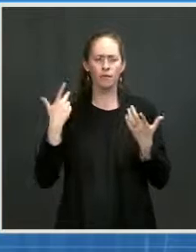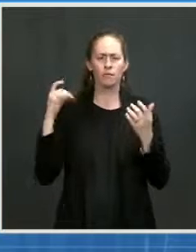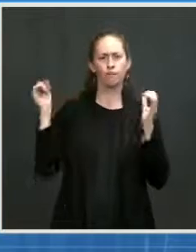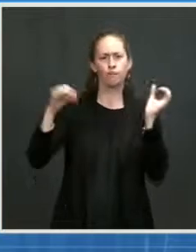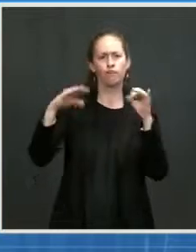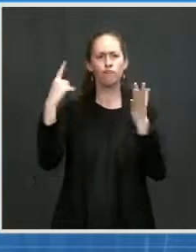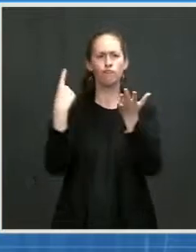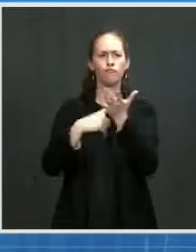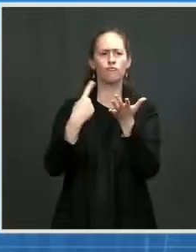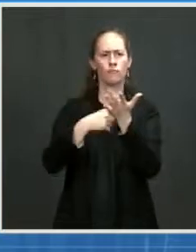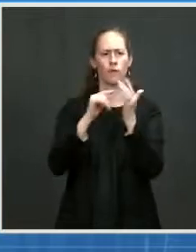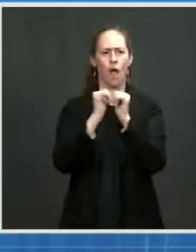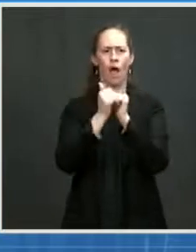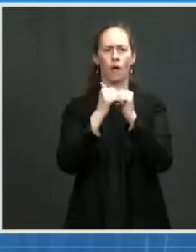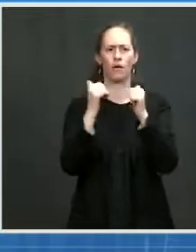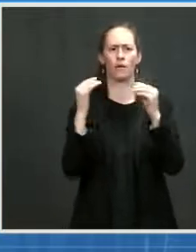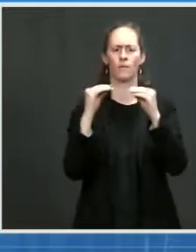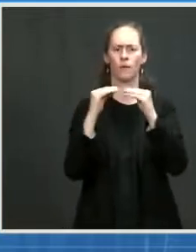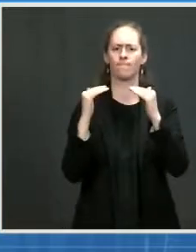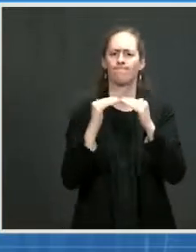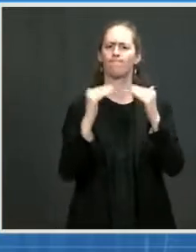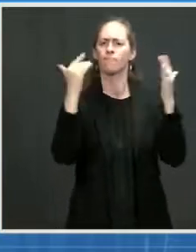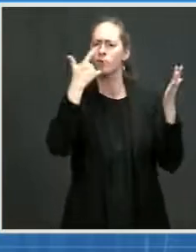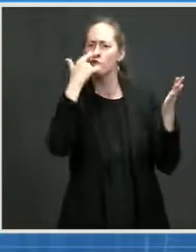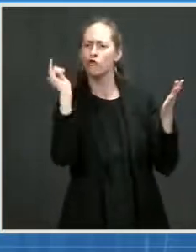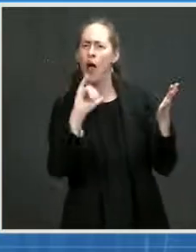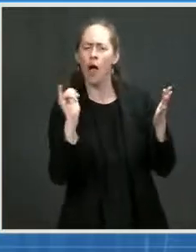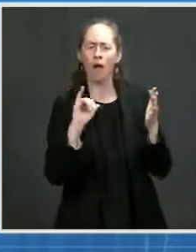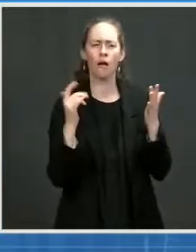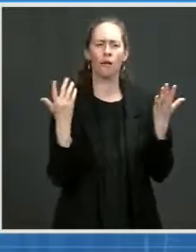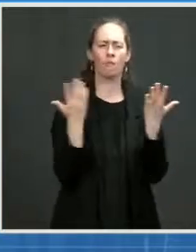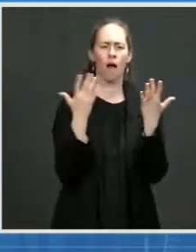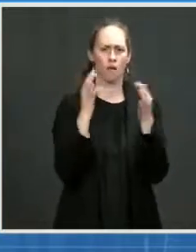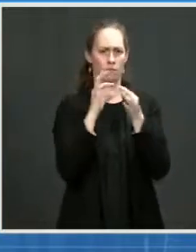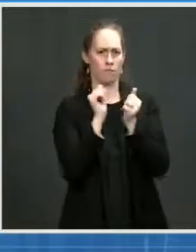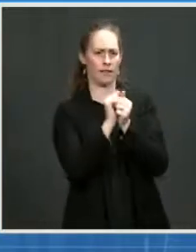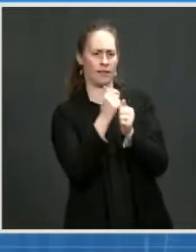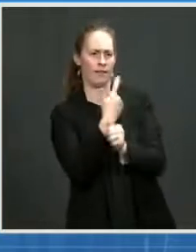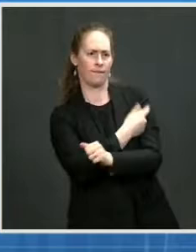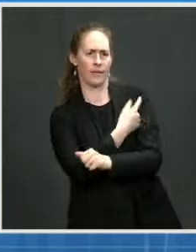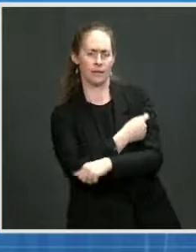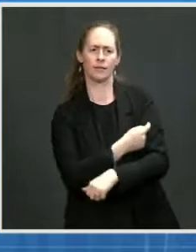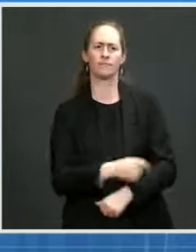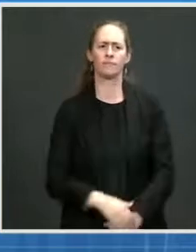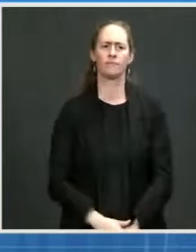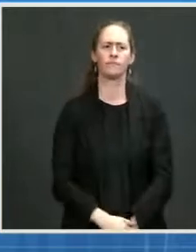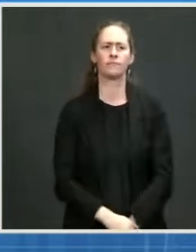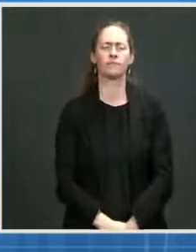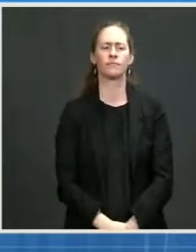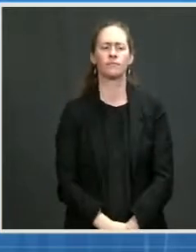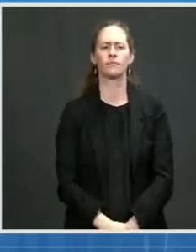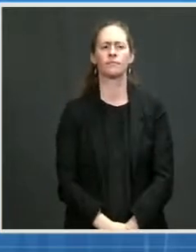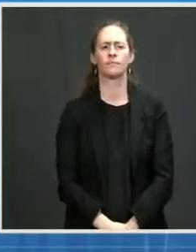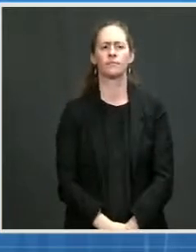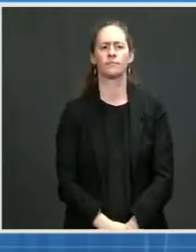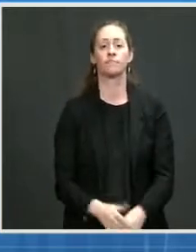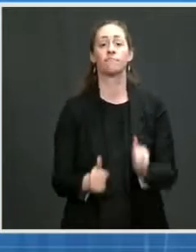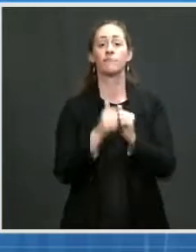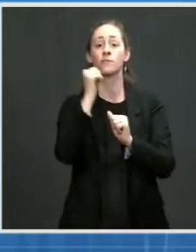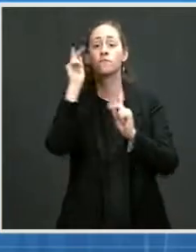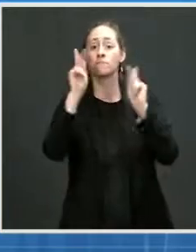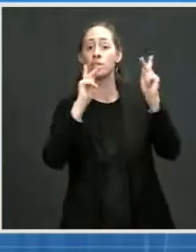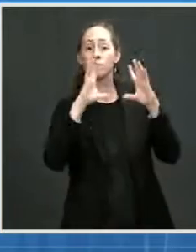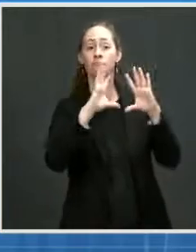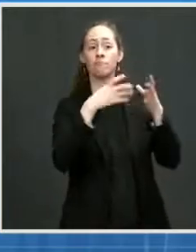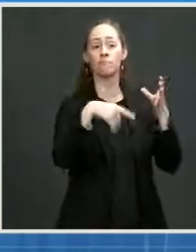federal vaccination channels. The majority of those vaccine doses have been administered to people of color. At the federally